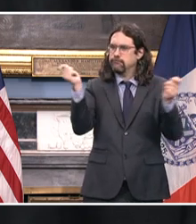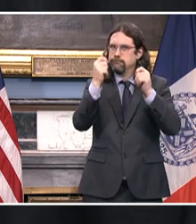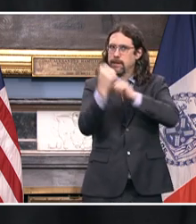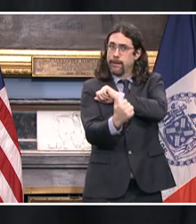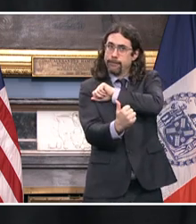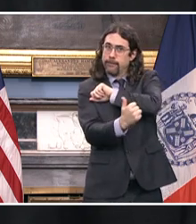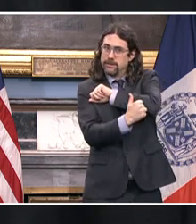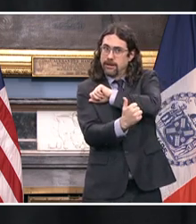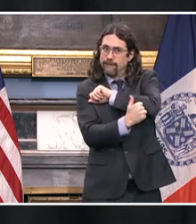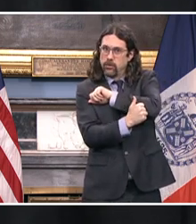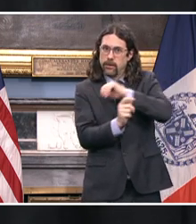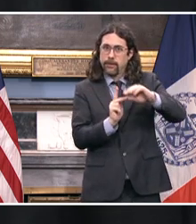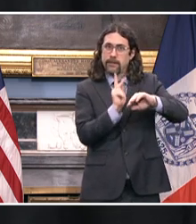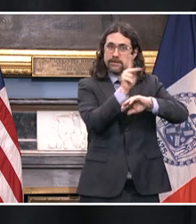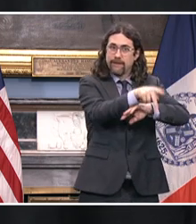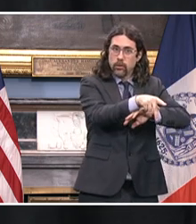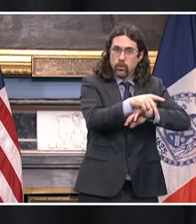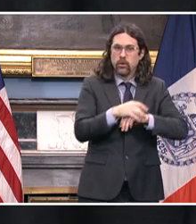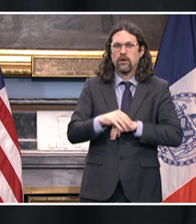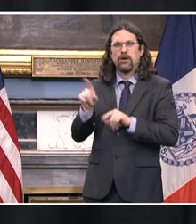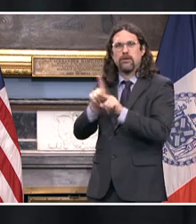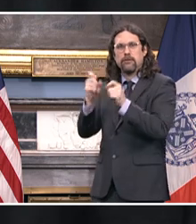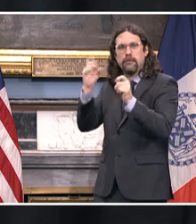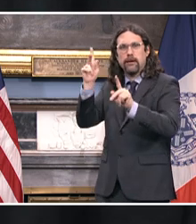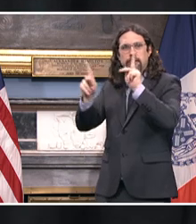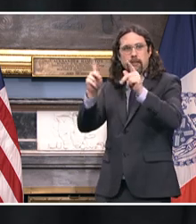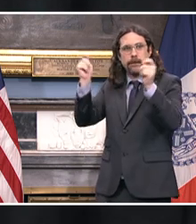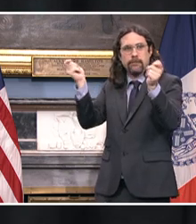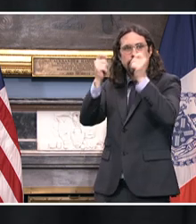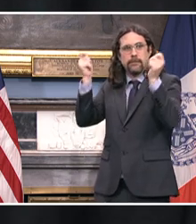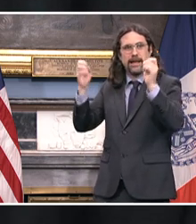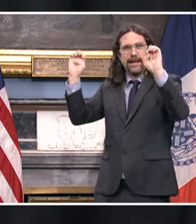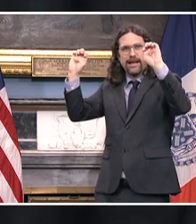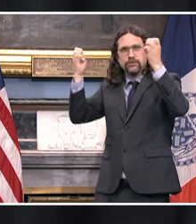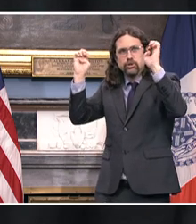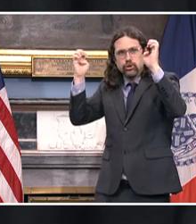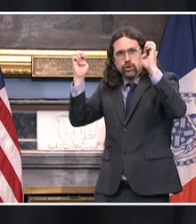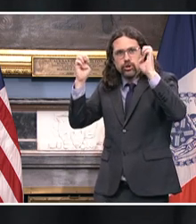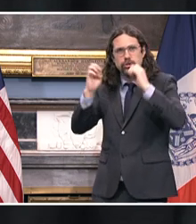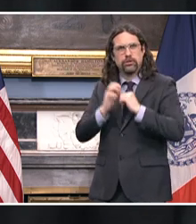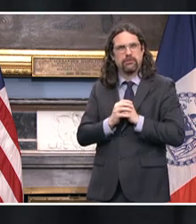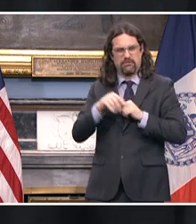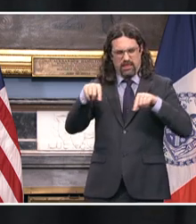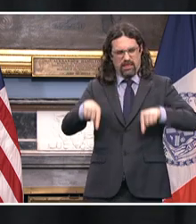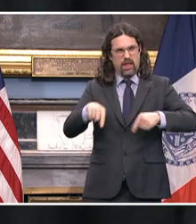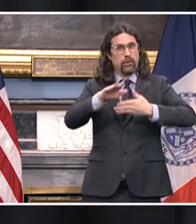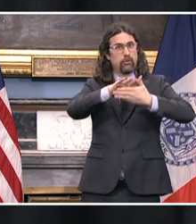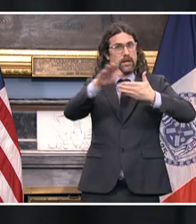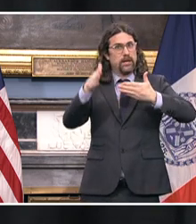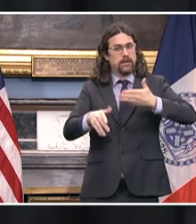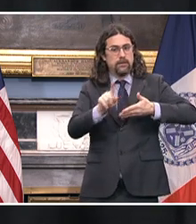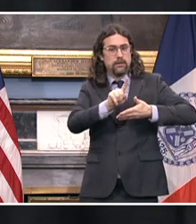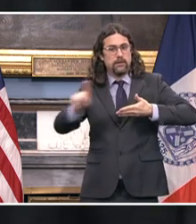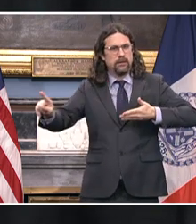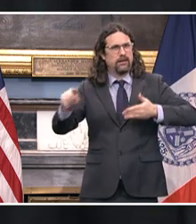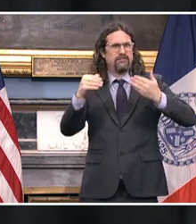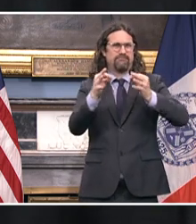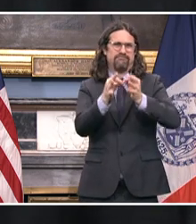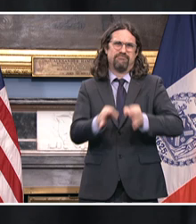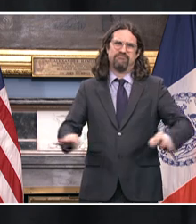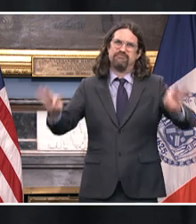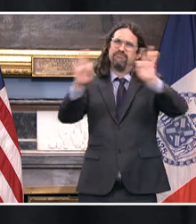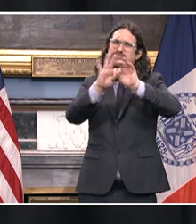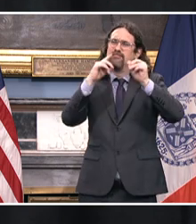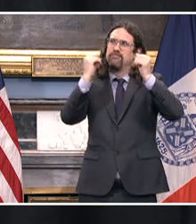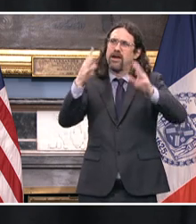Yorkers. It is a time of year that in normal times we look forward to, we plan the whole year